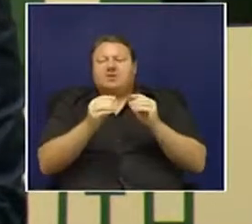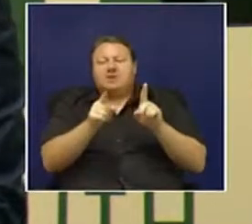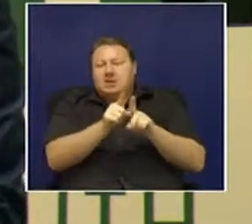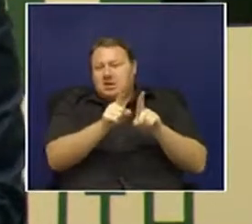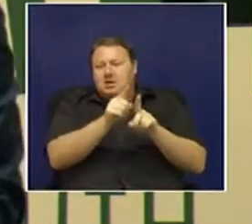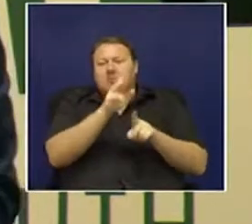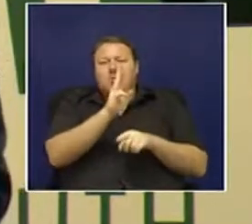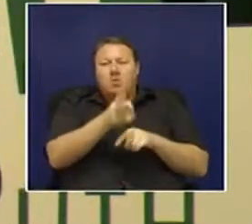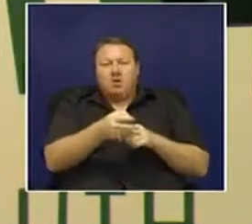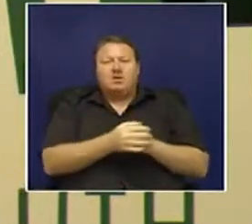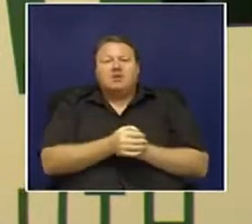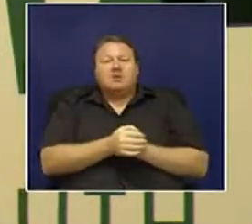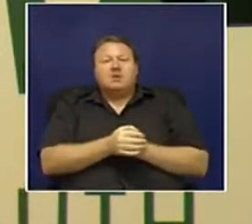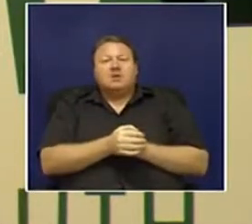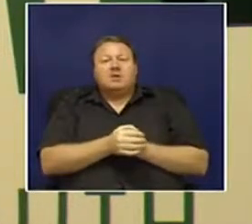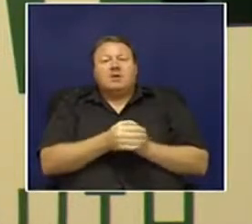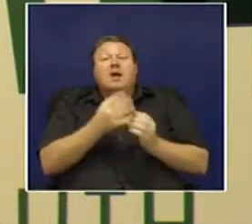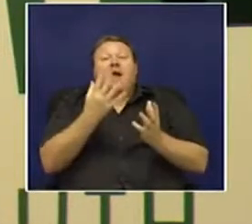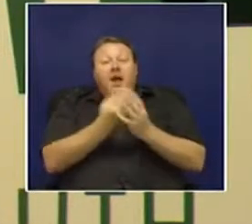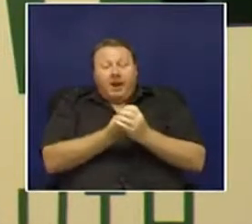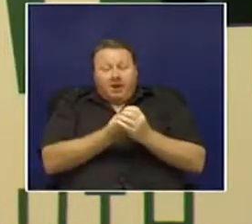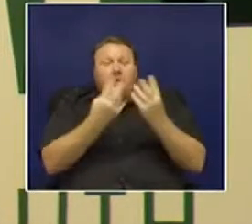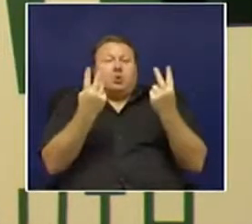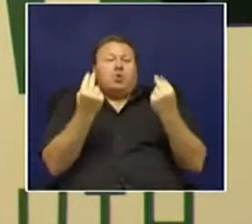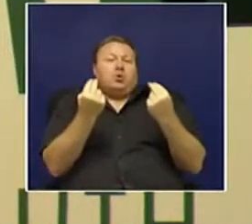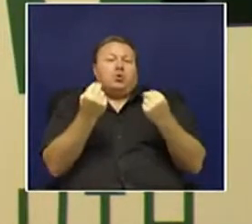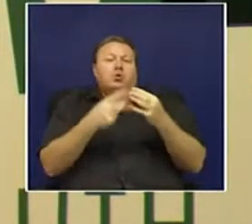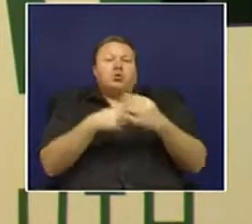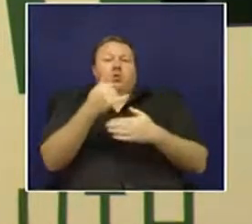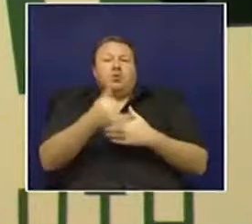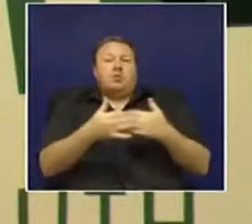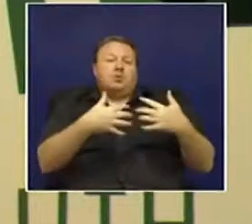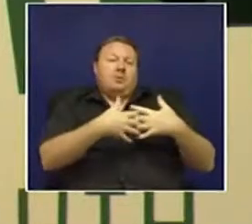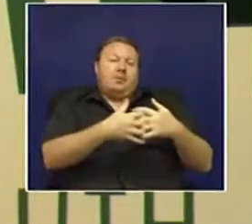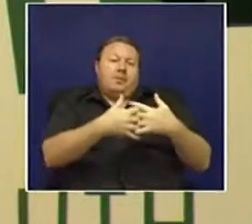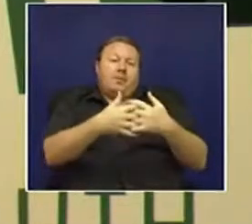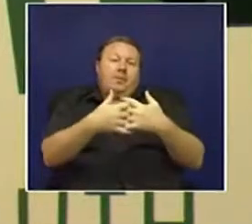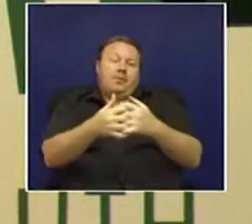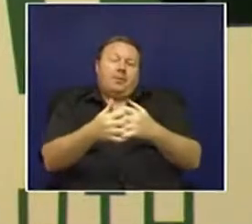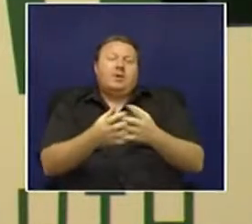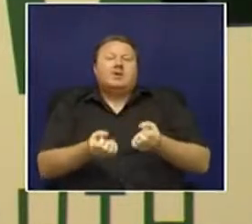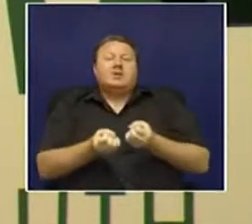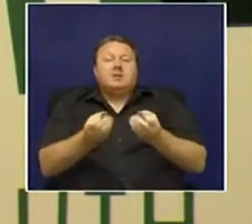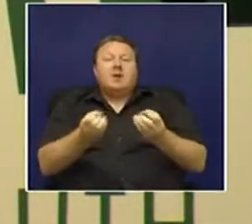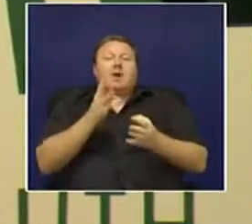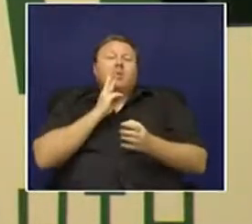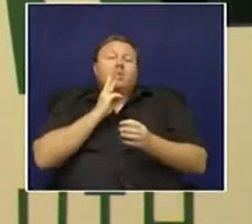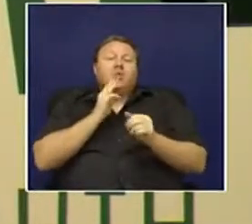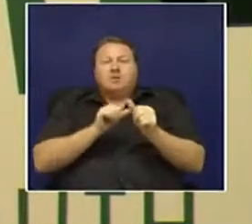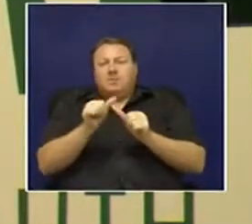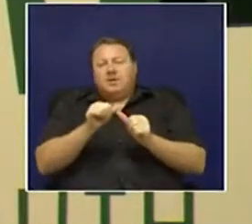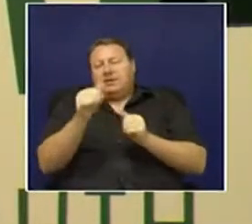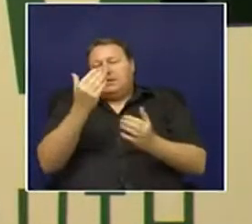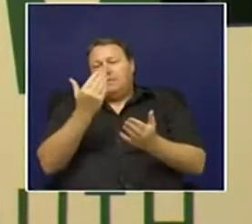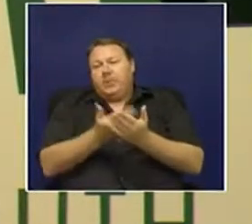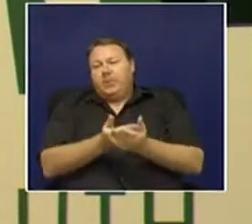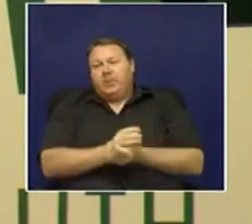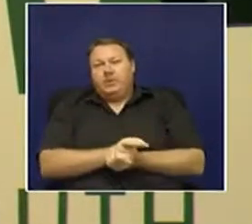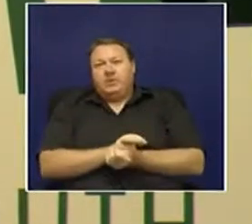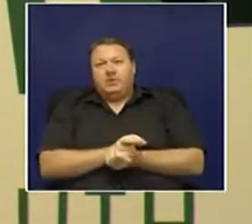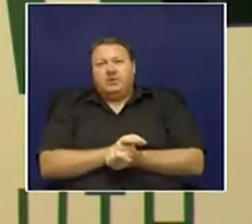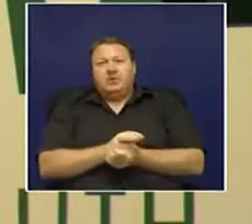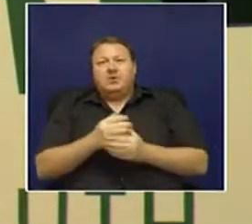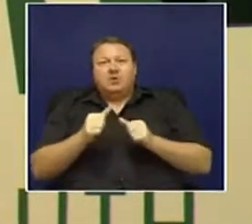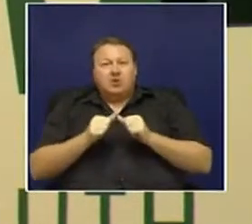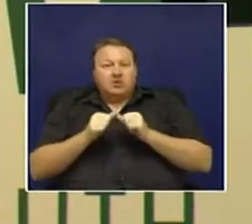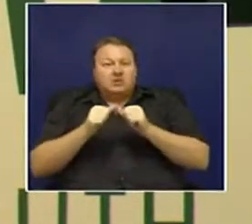support economic nodes and agriculture and household supply. Honored members, we continue to implement reforms